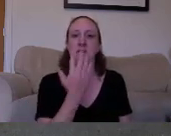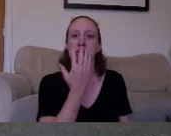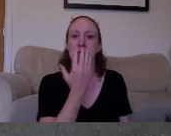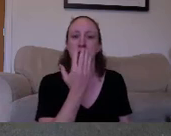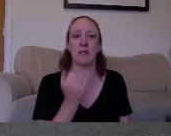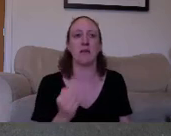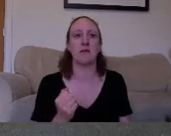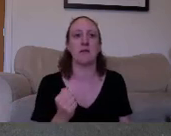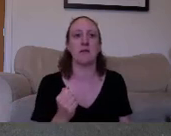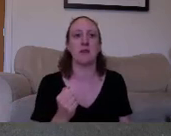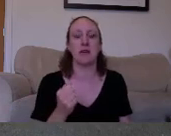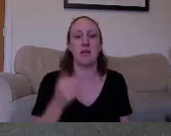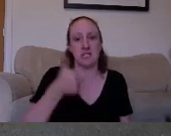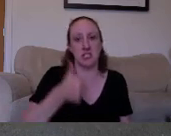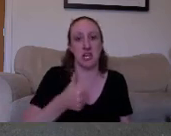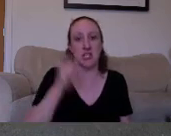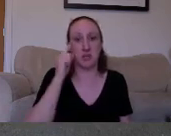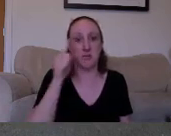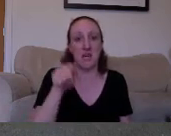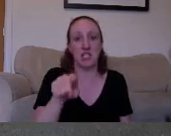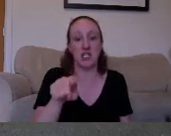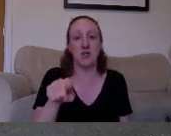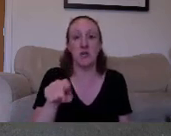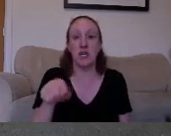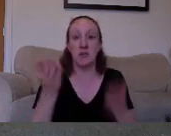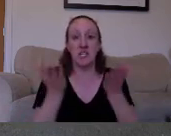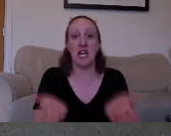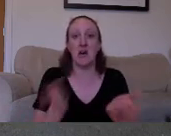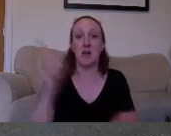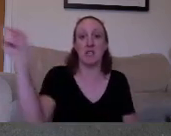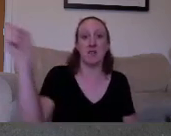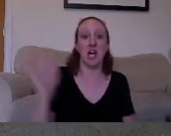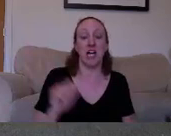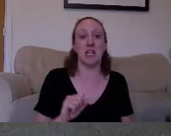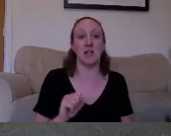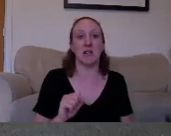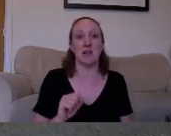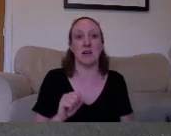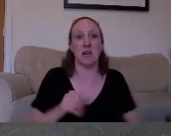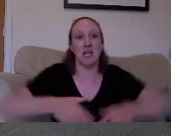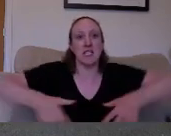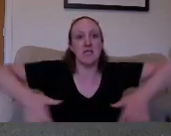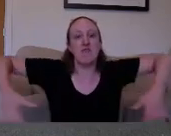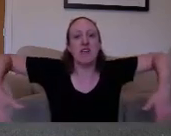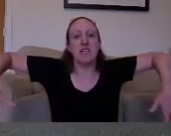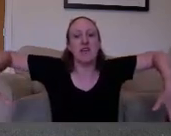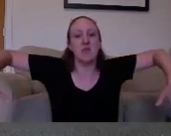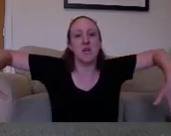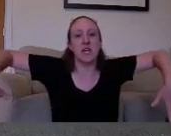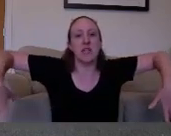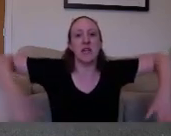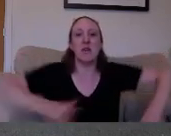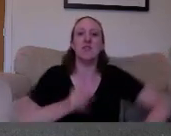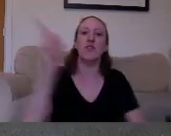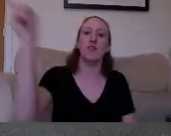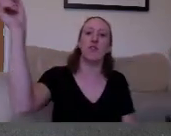made a mistake. It's nice to have met you, but now I must fly. And he spread out his